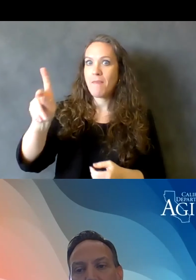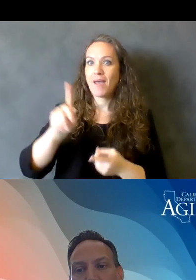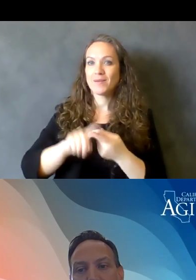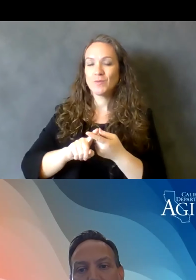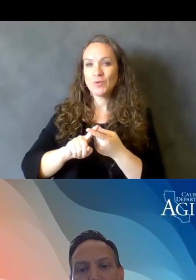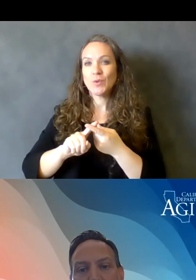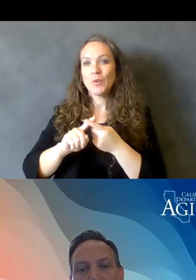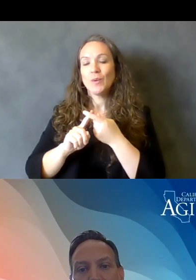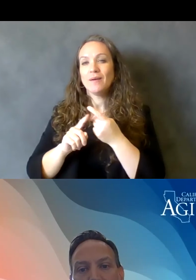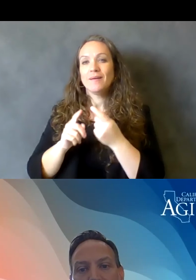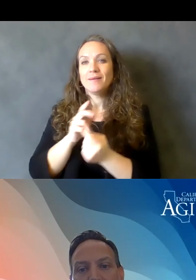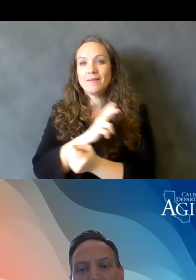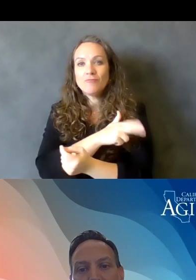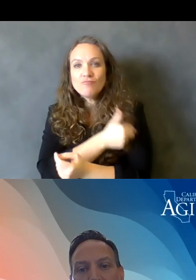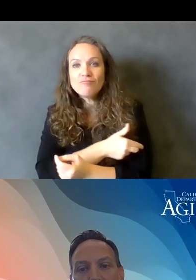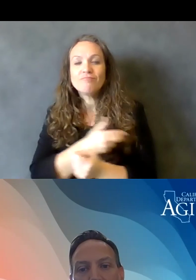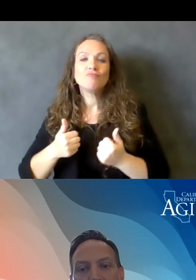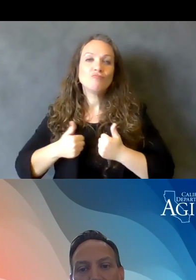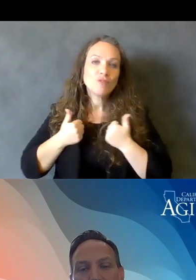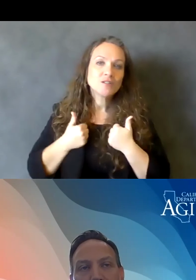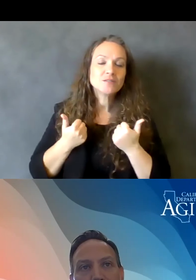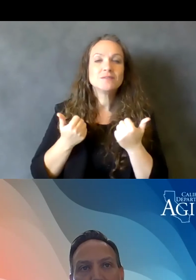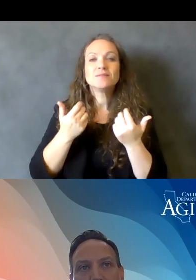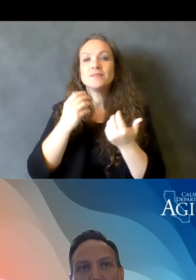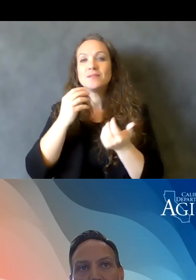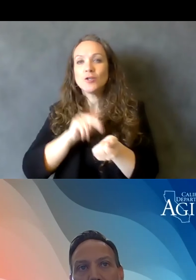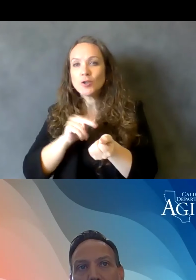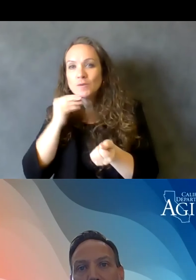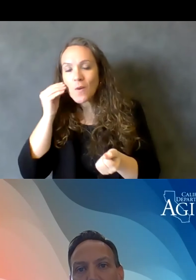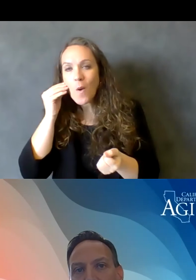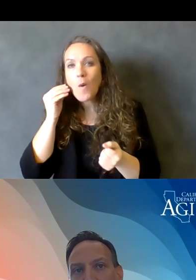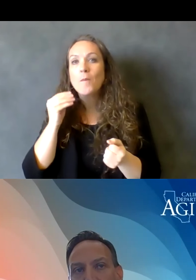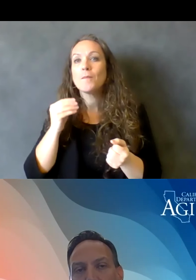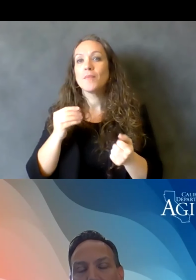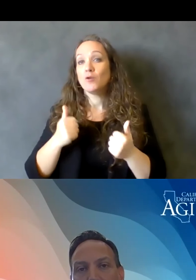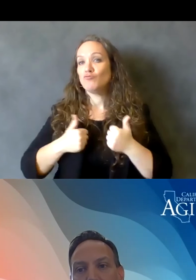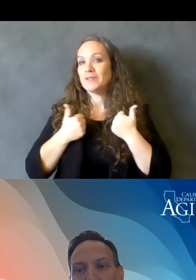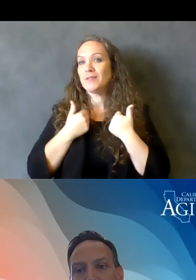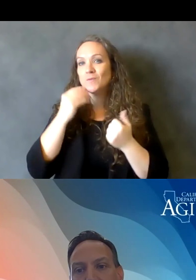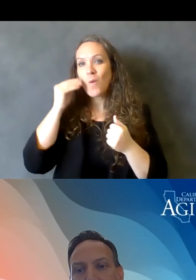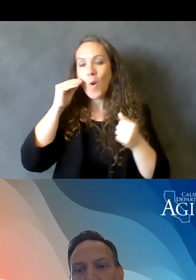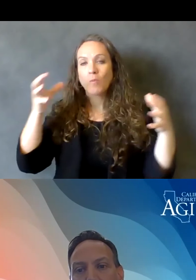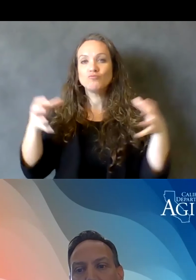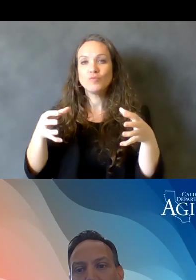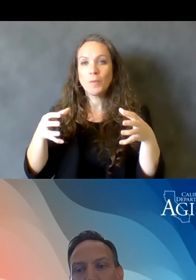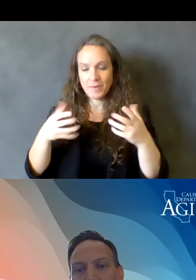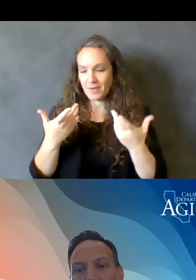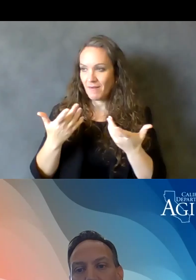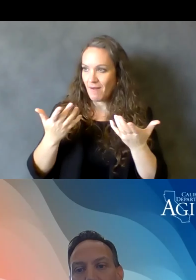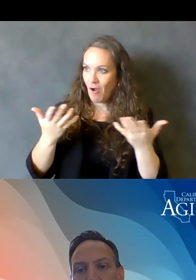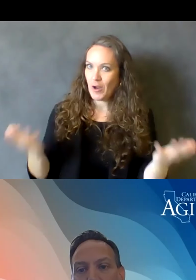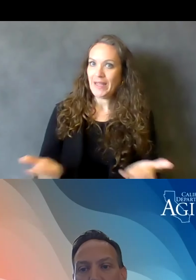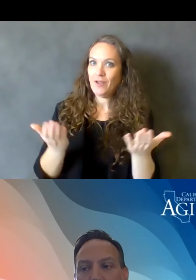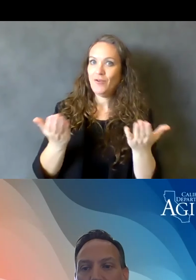that residents of nursing homes and residential care facilities for the elderly are cared for and are able